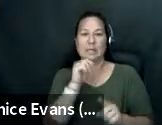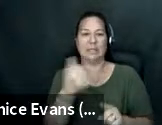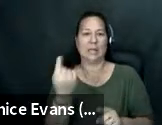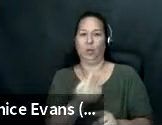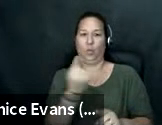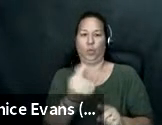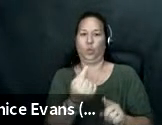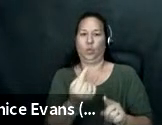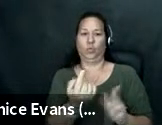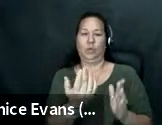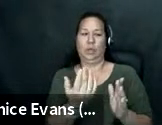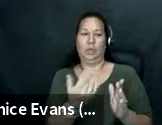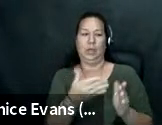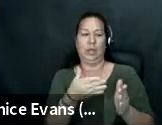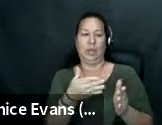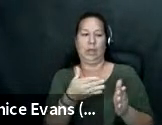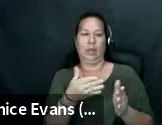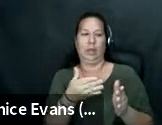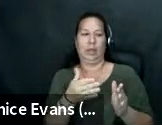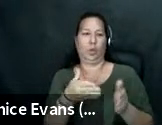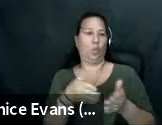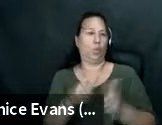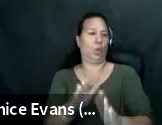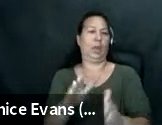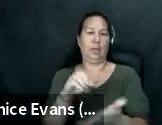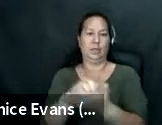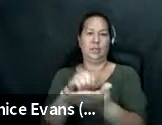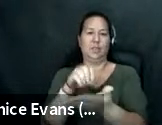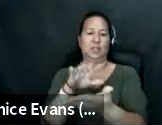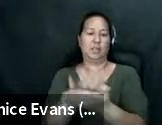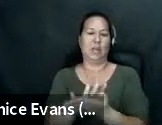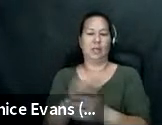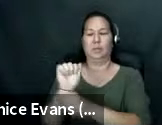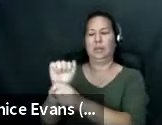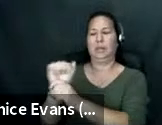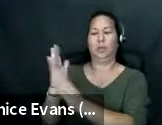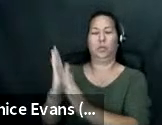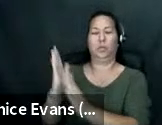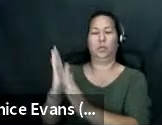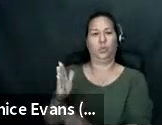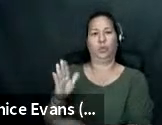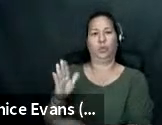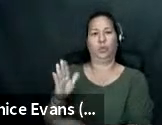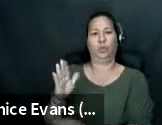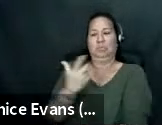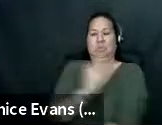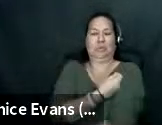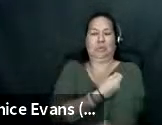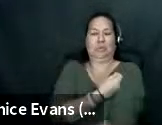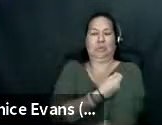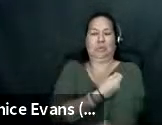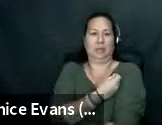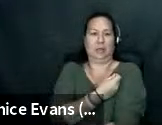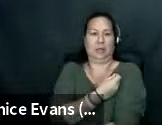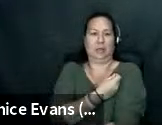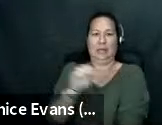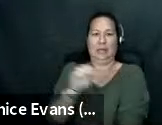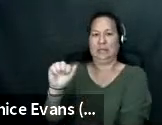requirement or way to document an employee's vaccine status.